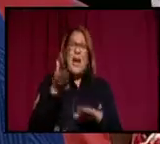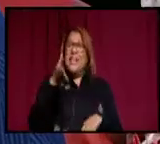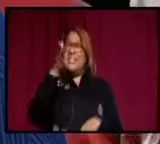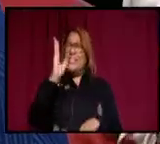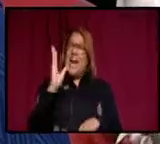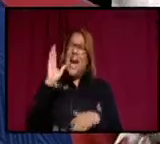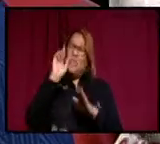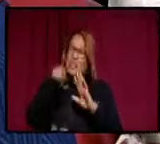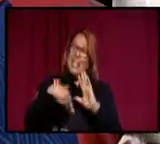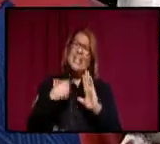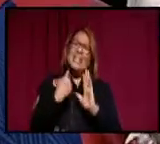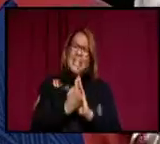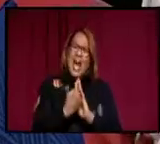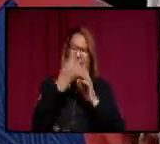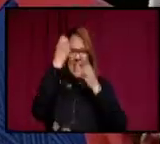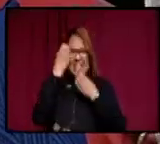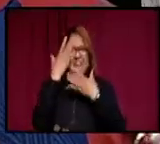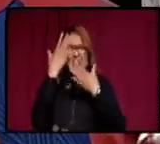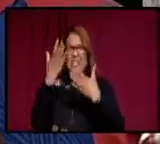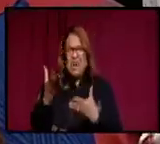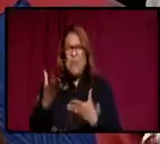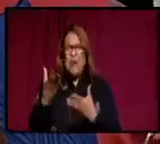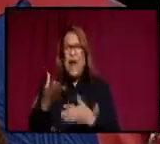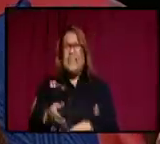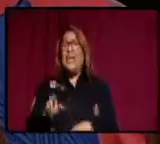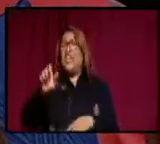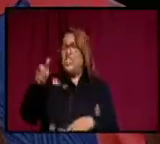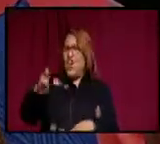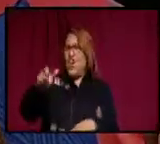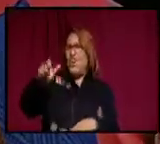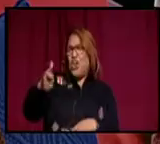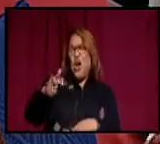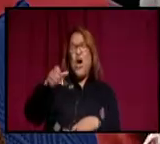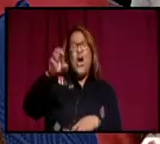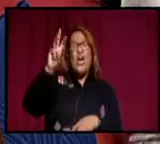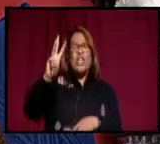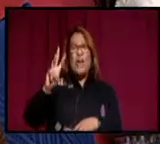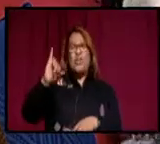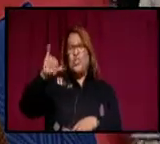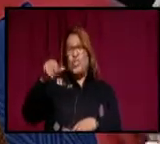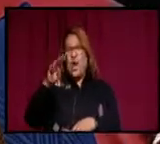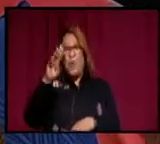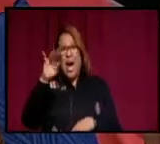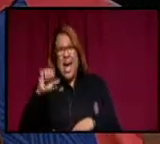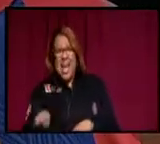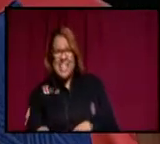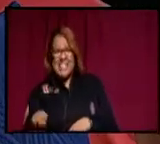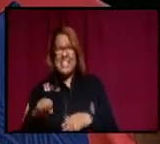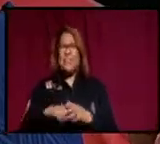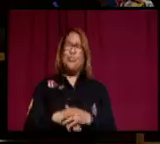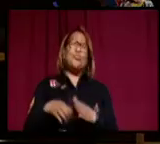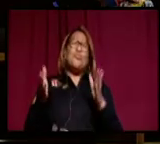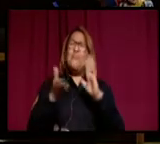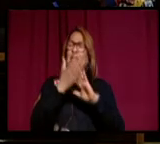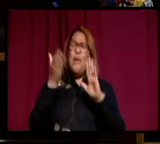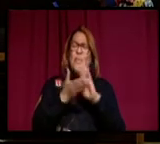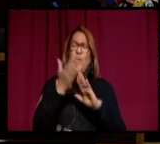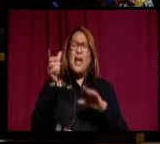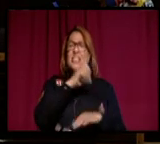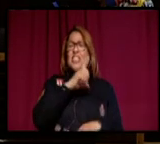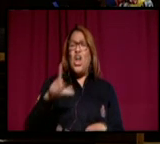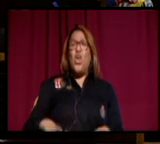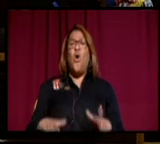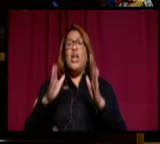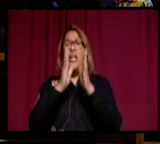hour. And we want you to tell somebody, listen, turn on WJYS. Praise the Lord. Let's pray together